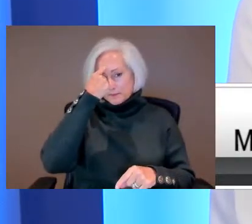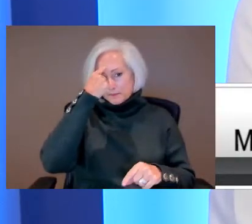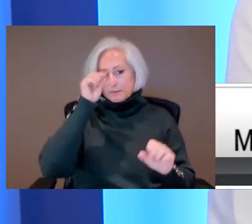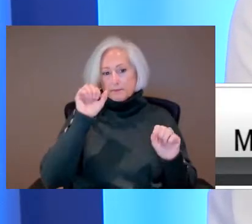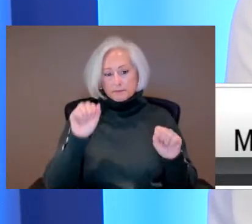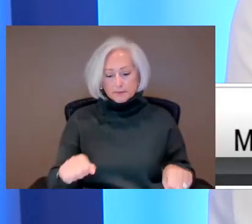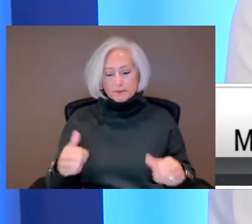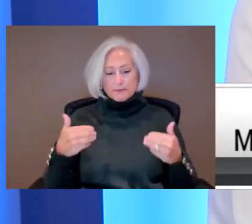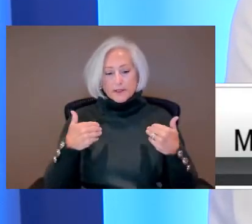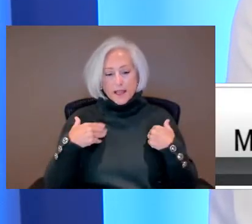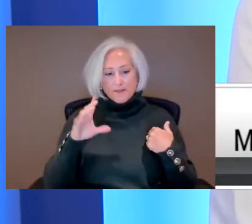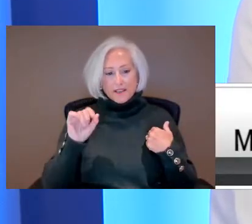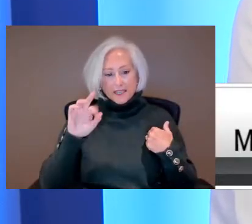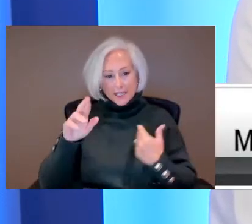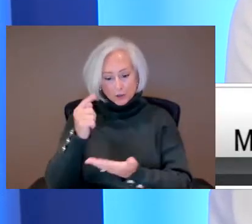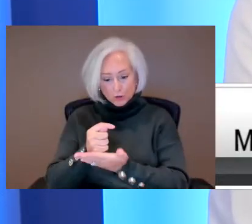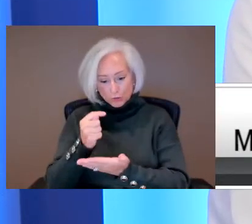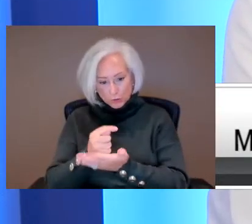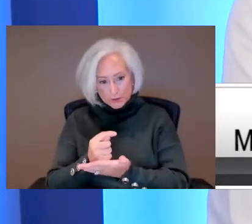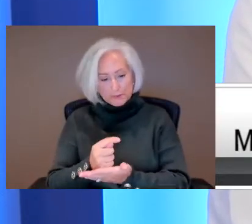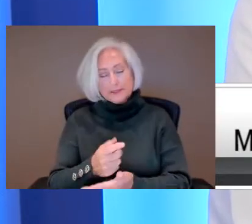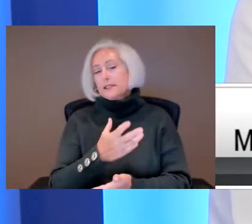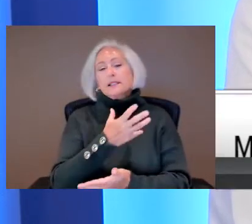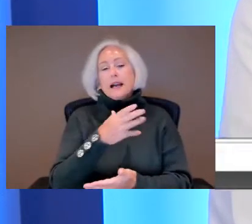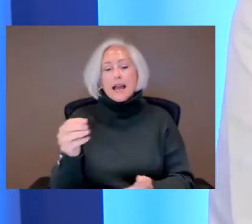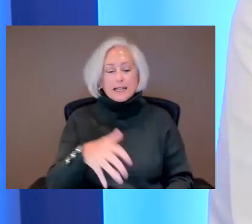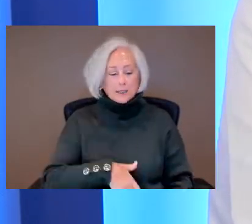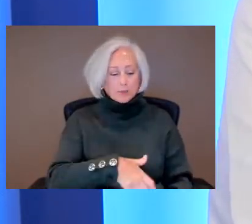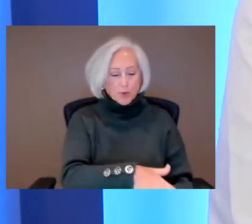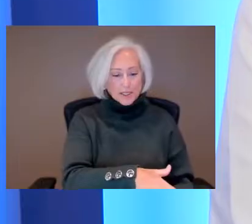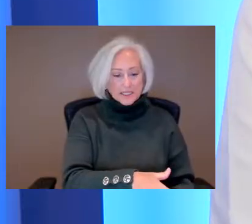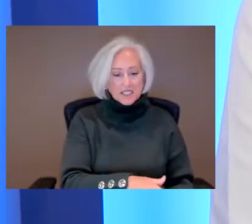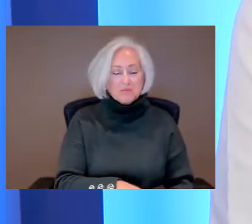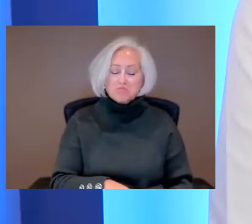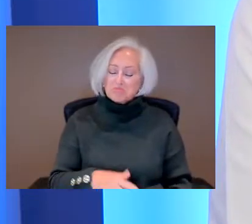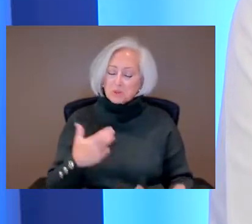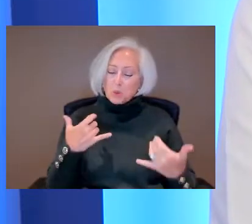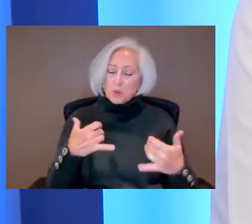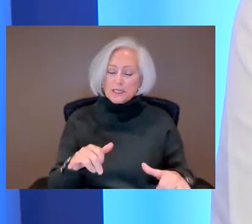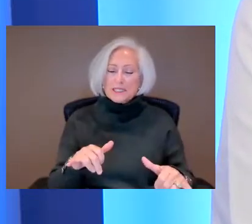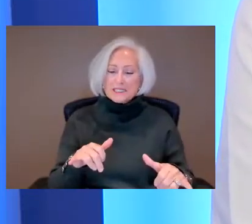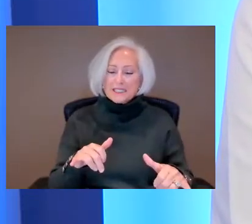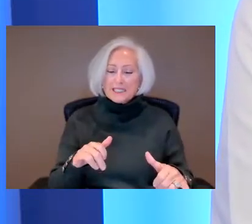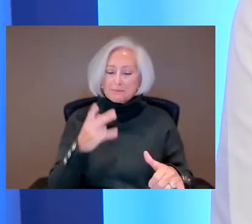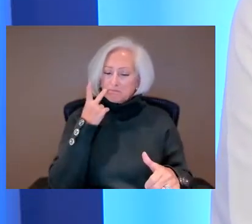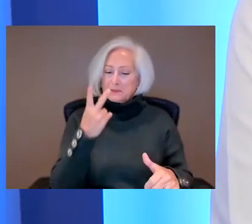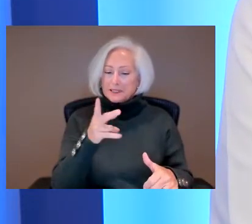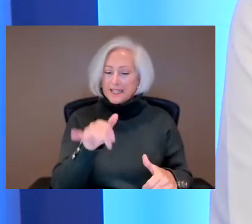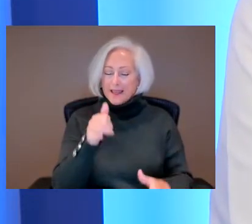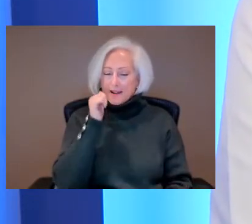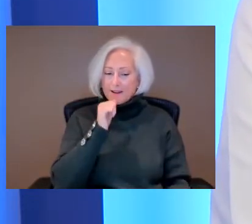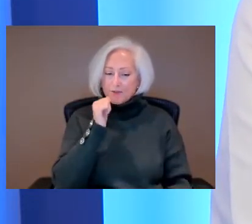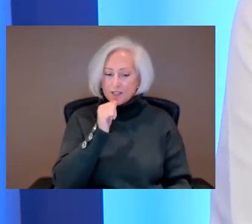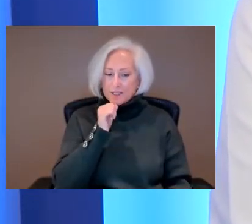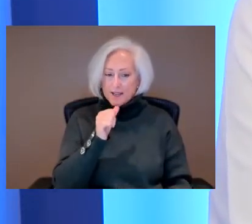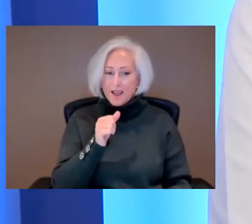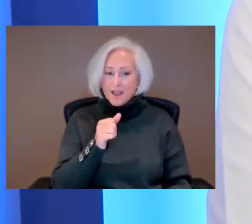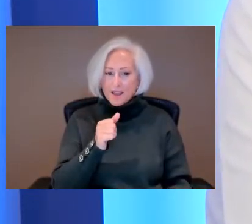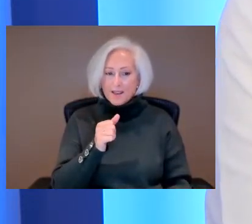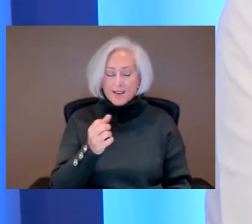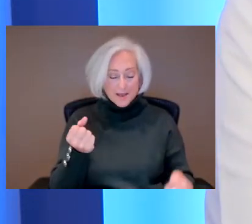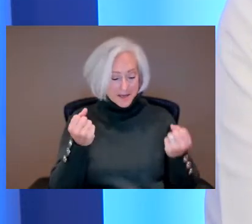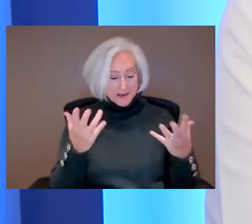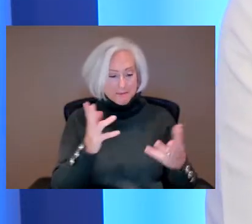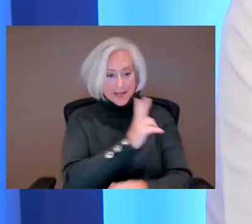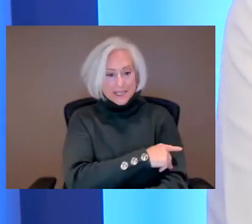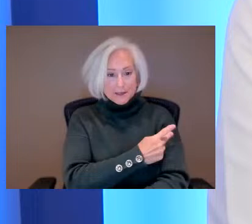still definitely something we deal with on a day-to-day basis, and a lot of our patients are very surprised when we tell them what they